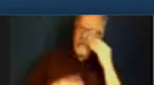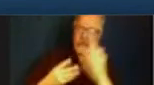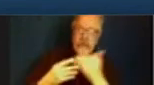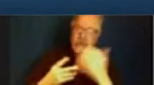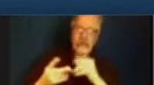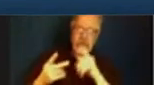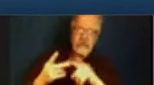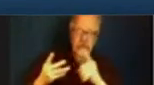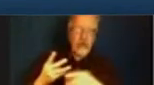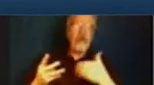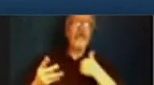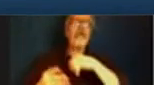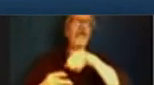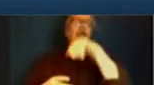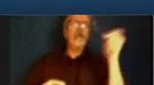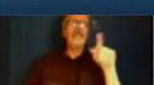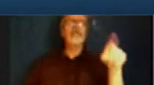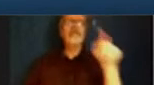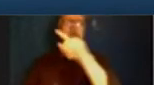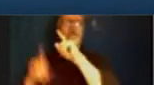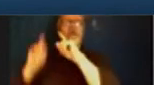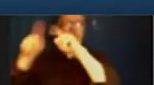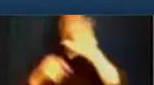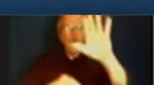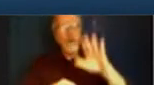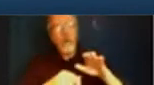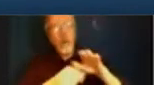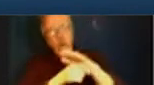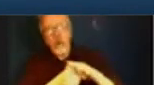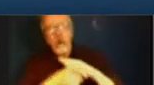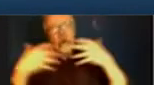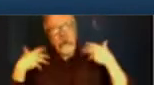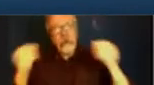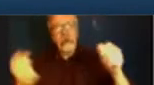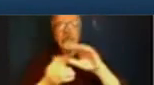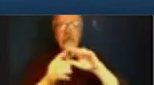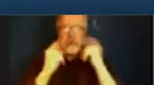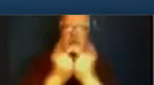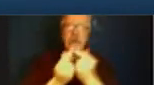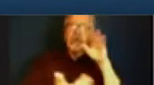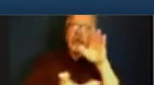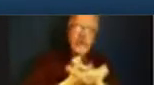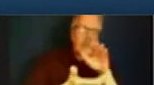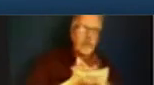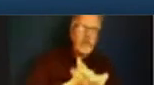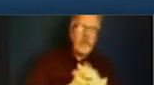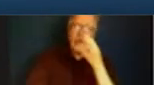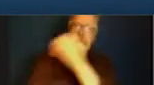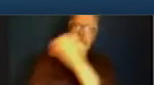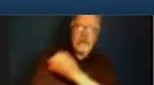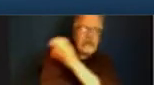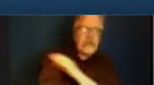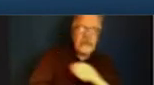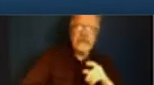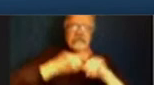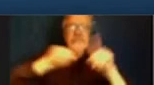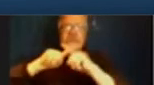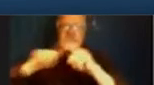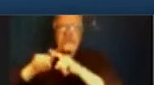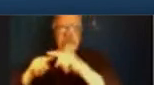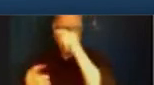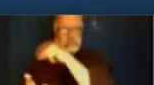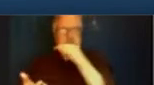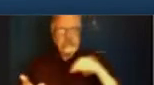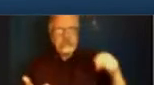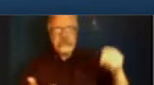local health districts, in schools, and local health clinics. And you can go pick them up